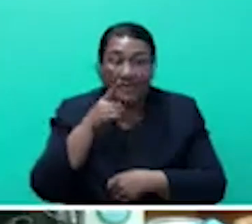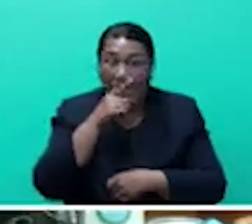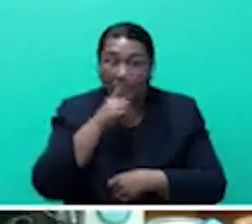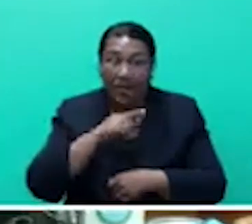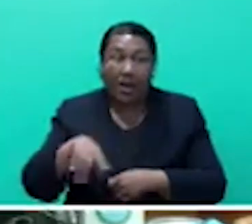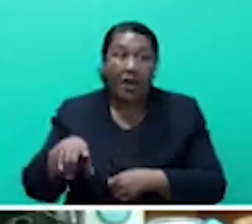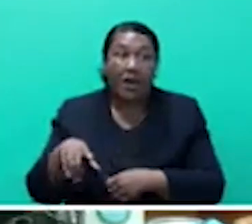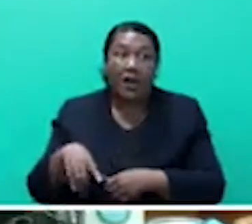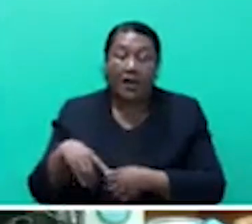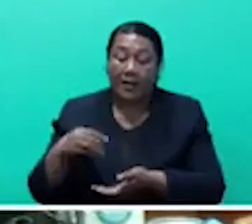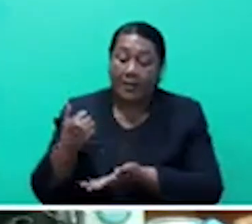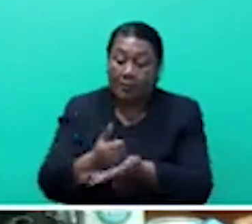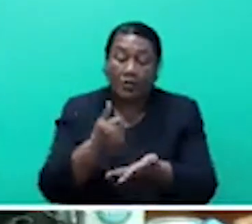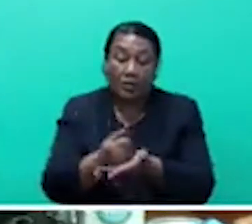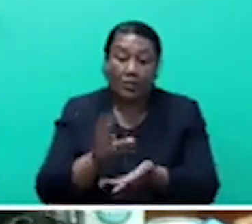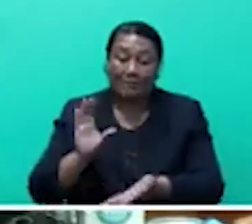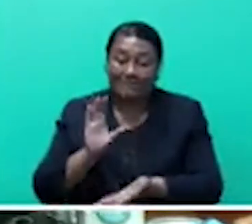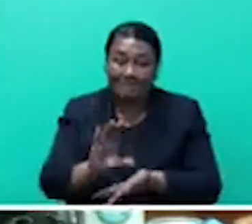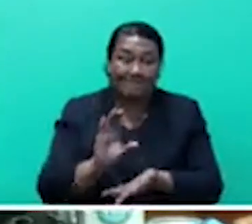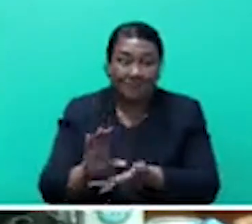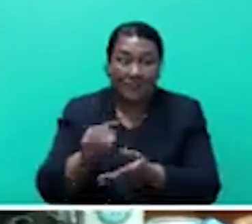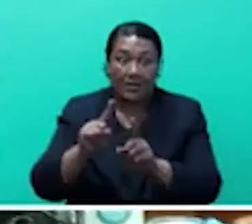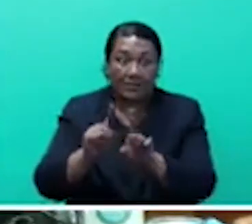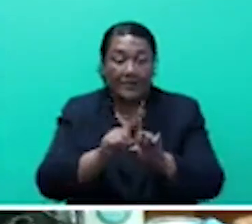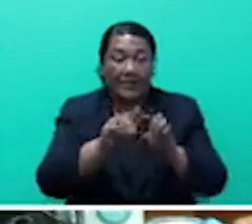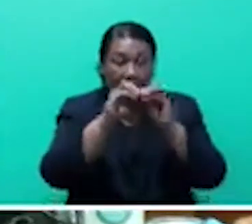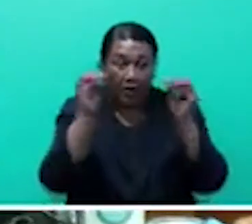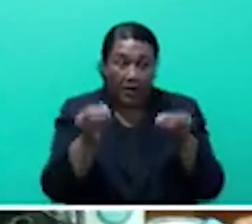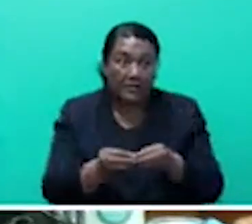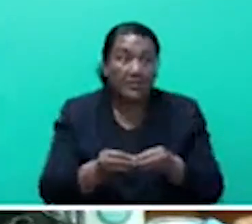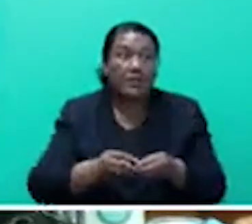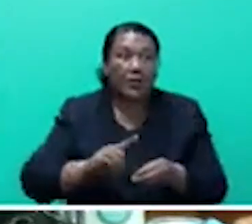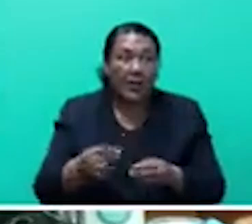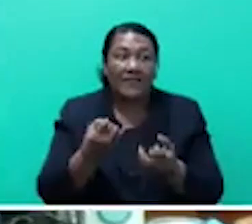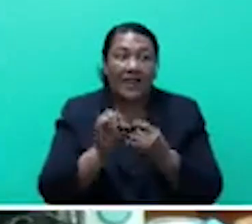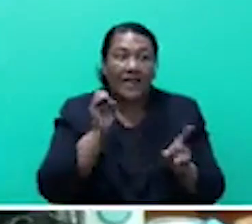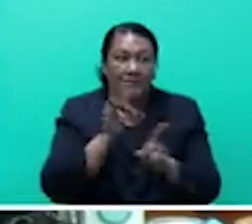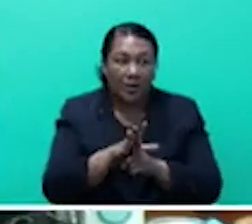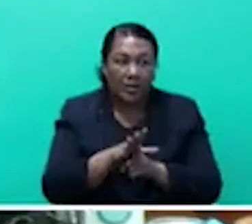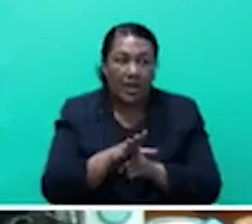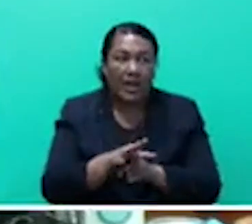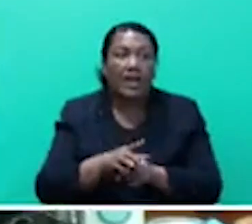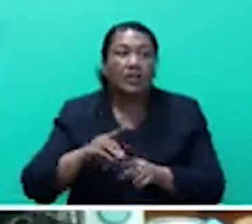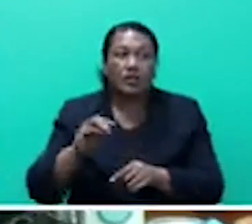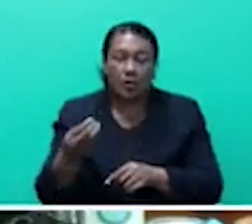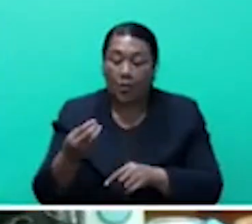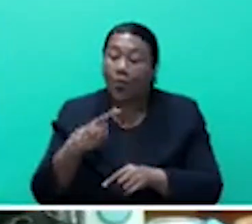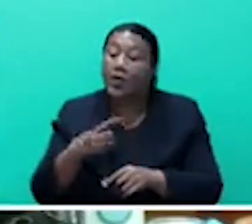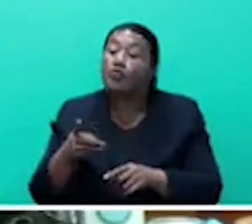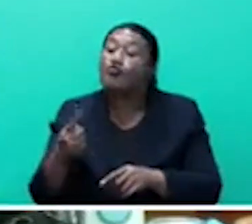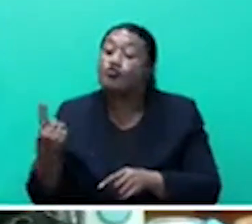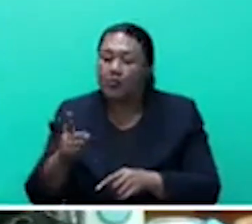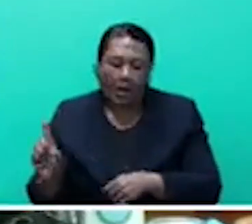for these organizations, they also see that cases which are important in public life are brought to trial within a